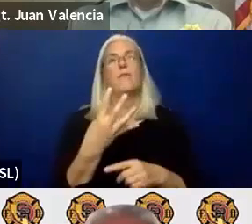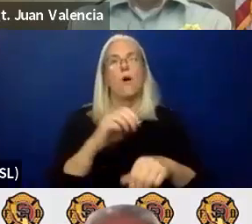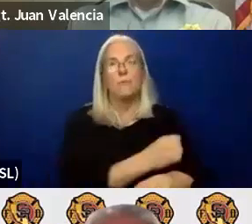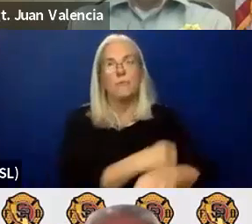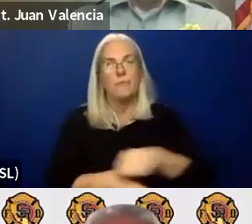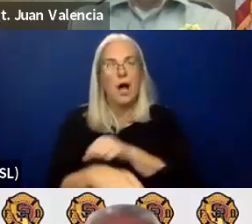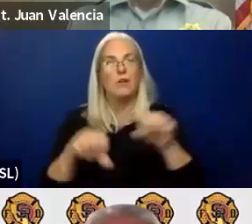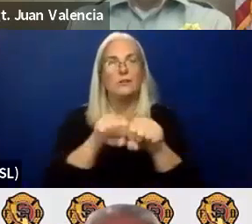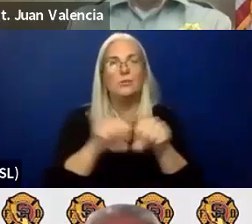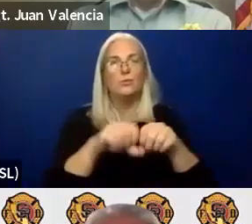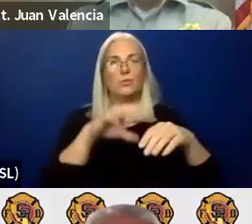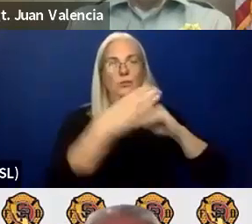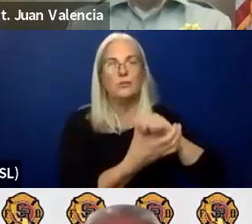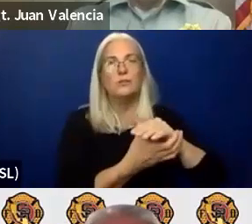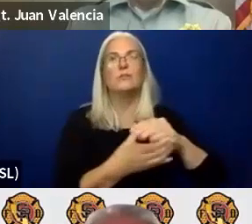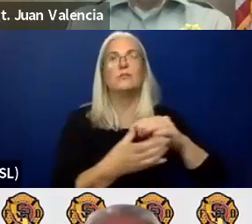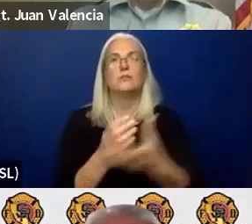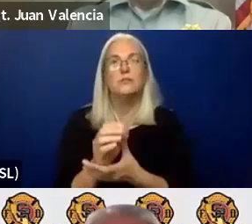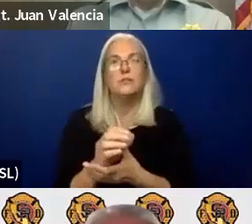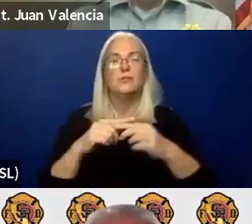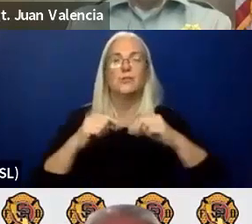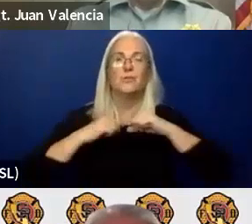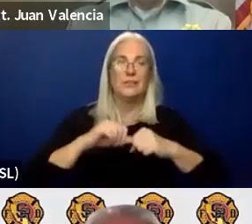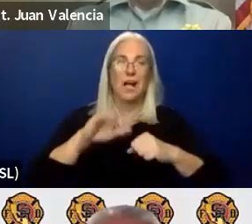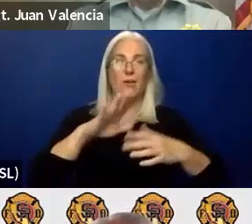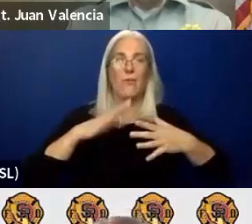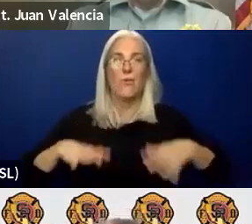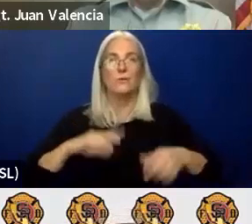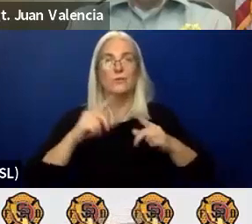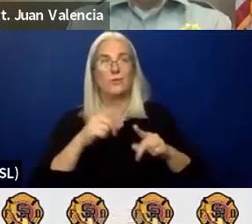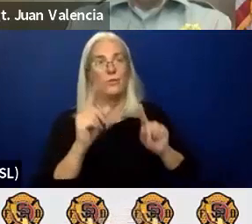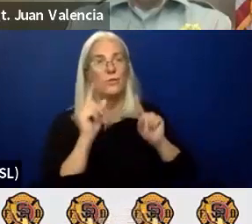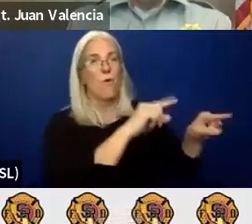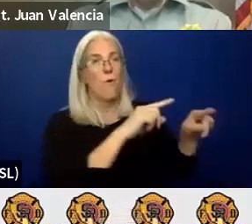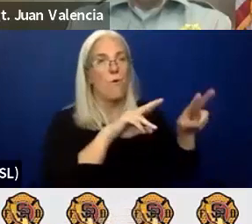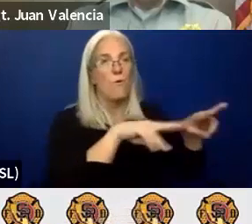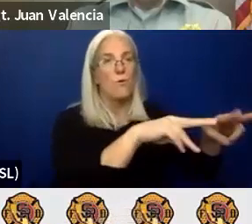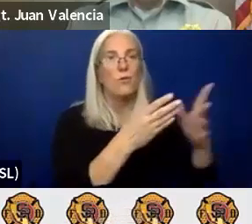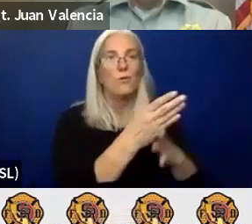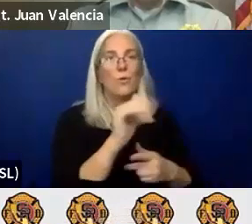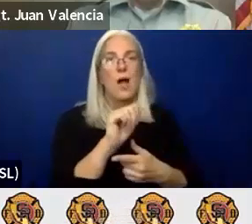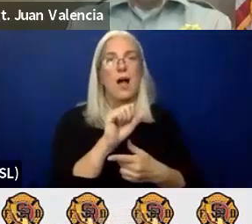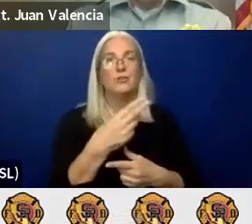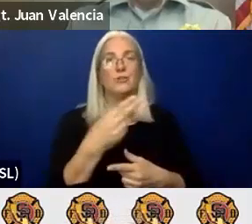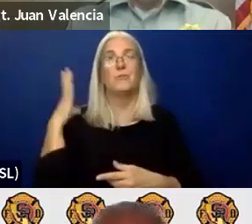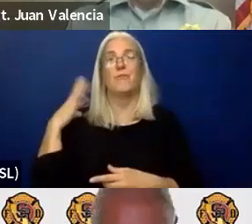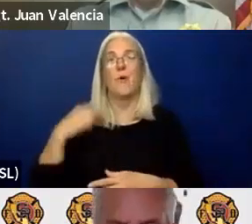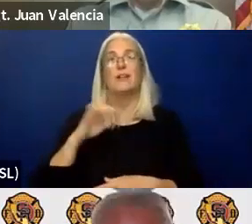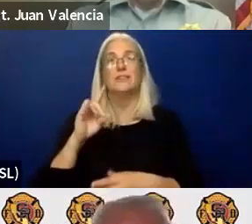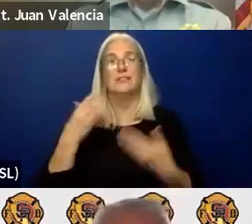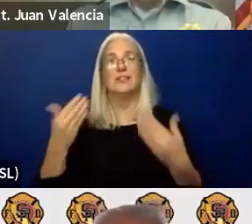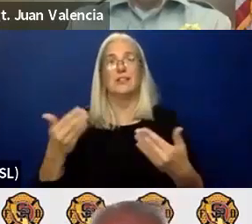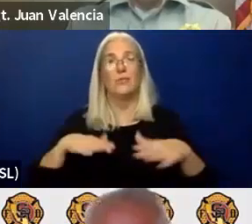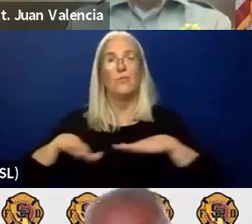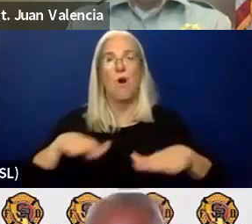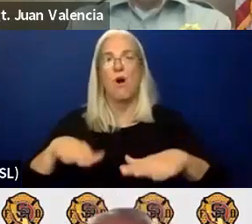burned areas. I didn't have that when I was walking through the ashes on my property. I needed to have that. So I'm so grateful